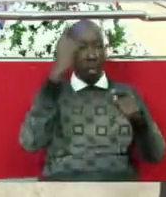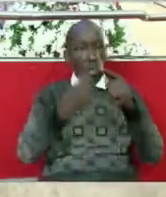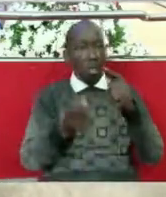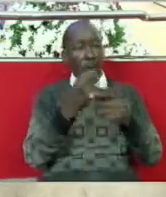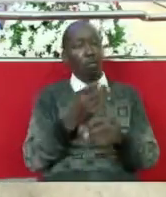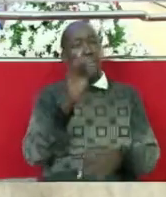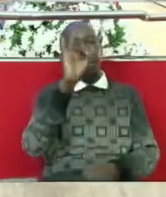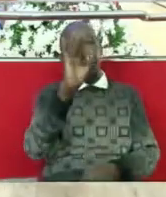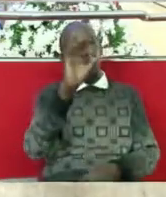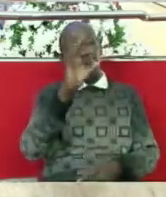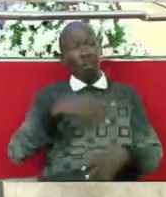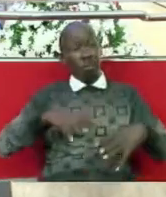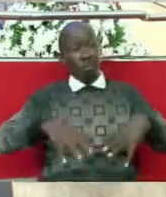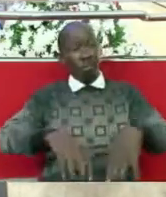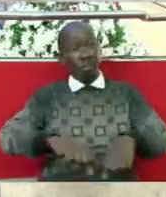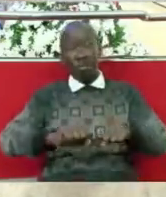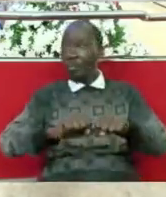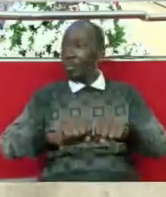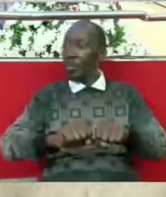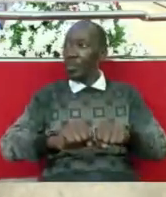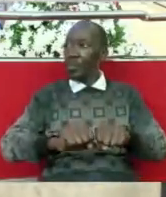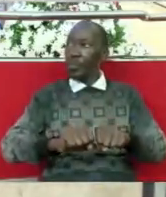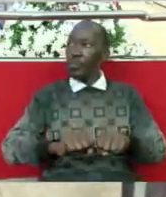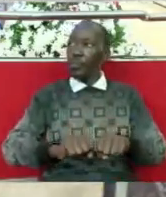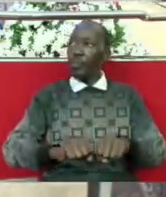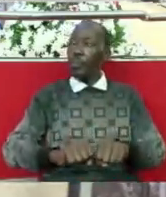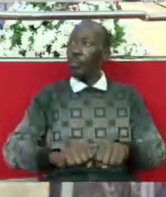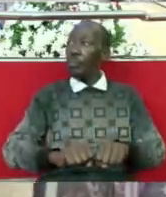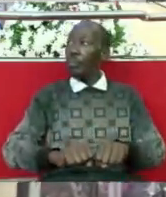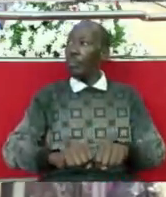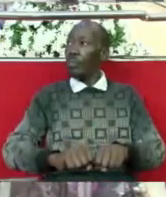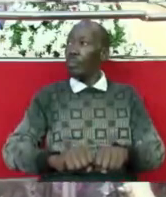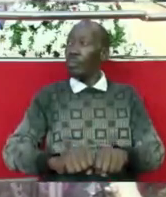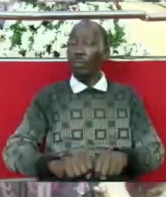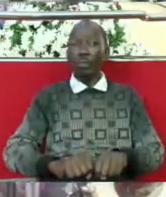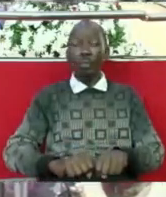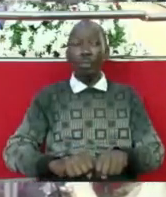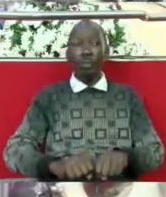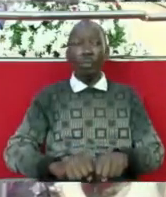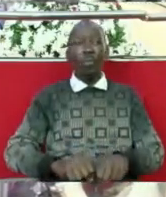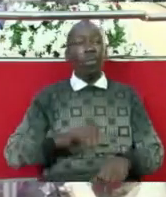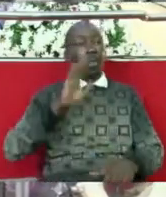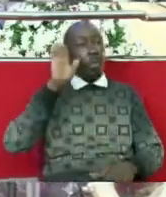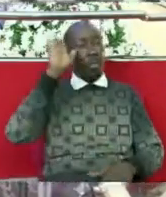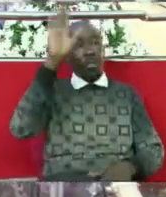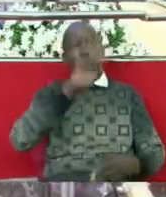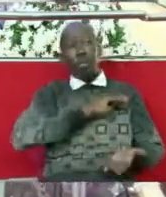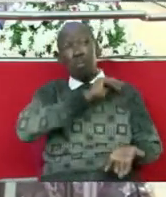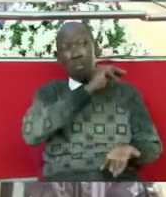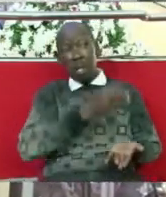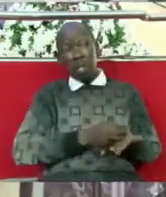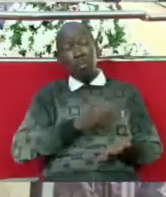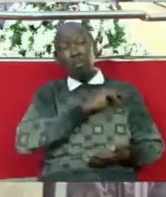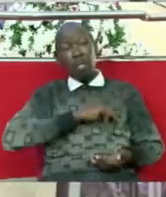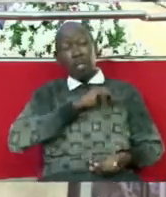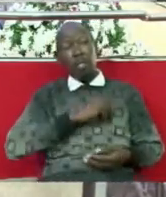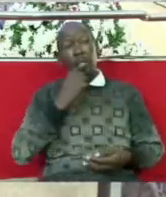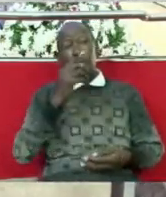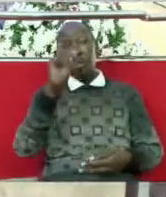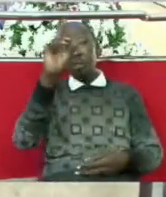and repossessing? As His mercy is saying no.